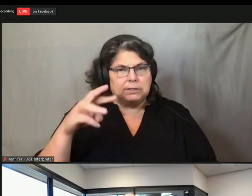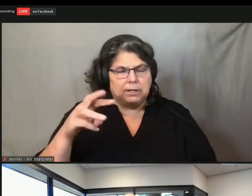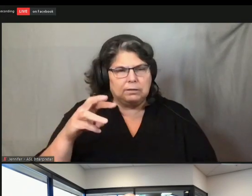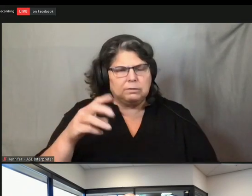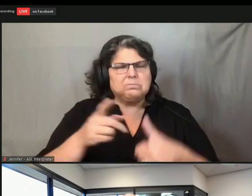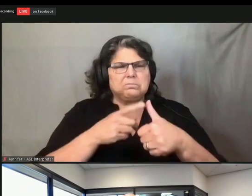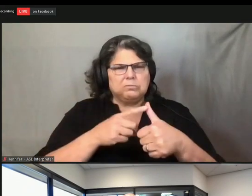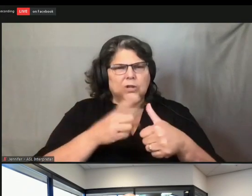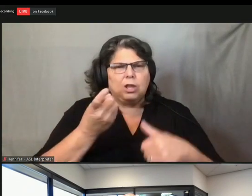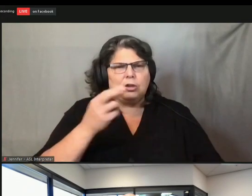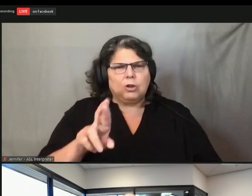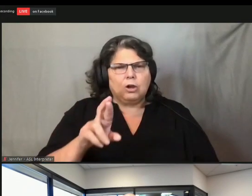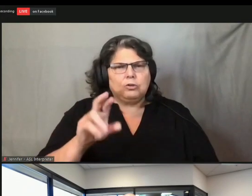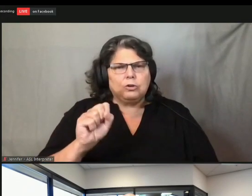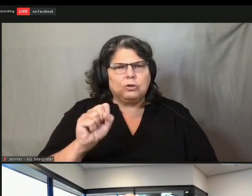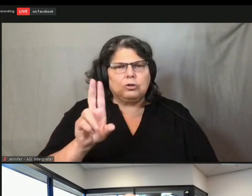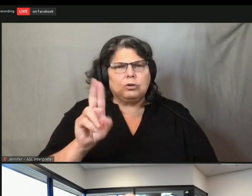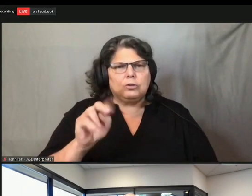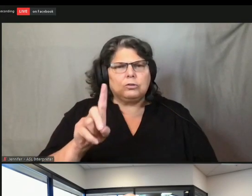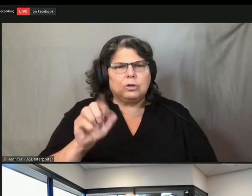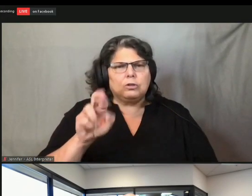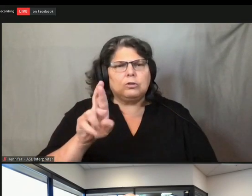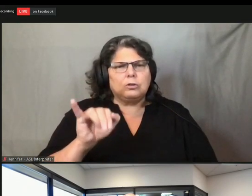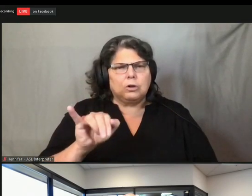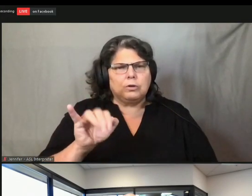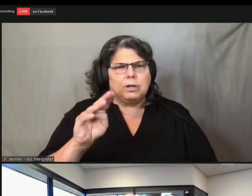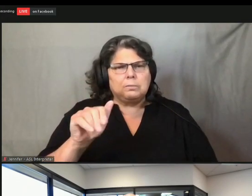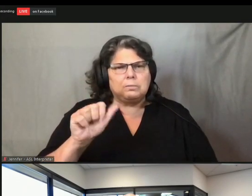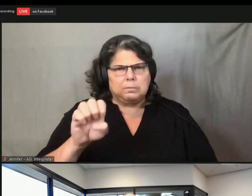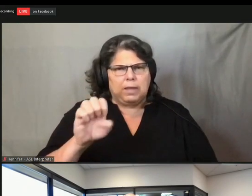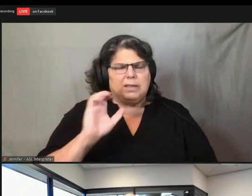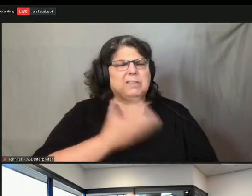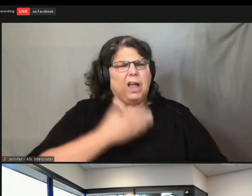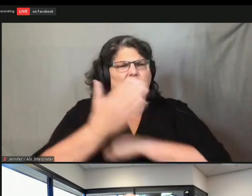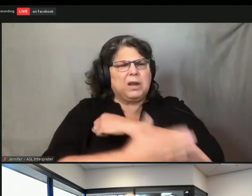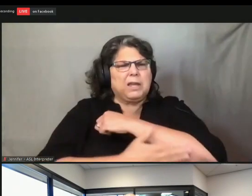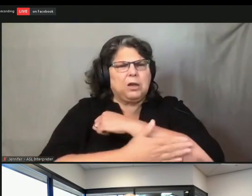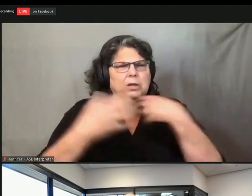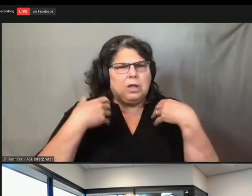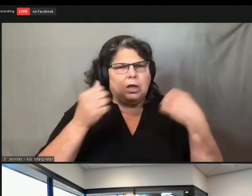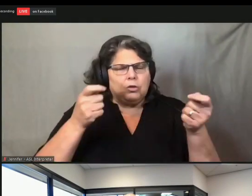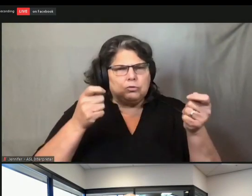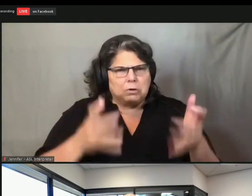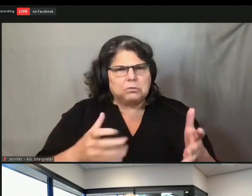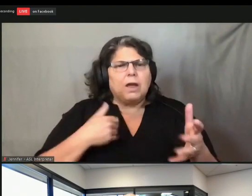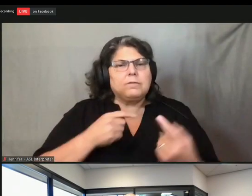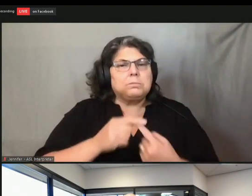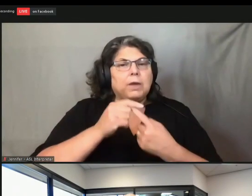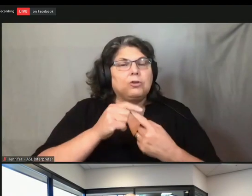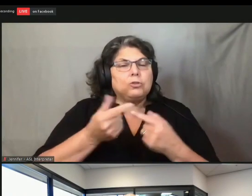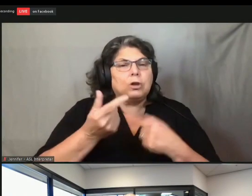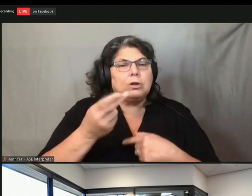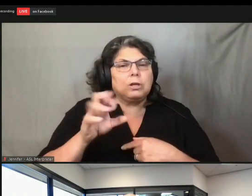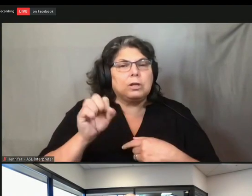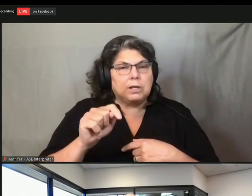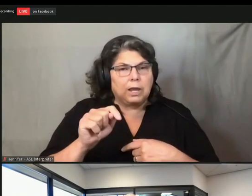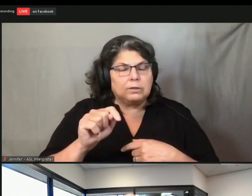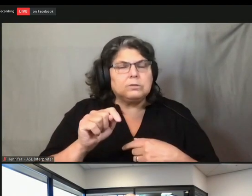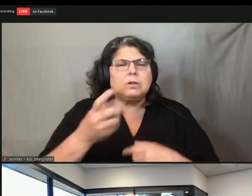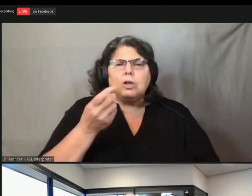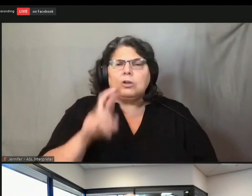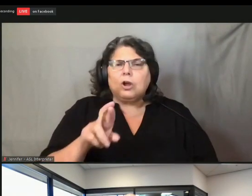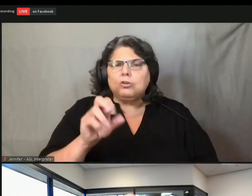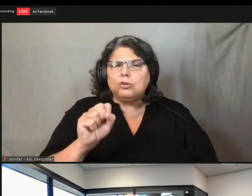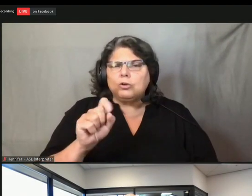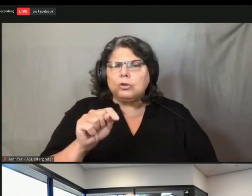Mace, our county health director, and who has a special guest with us today, Dr. Steve Harrington, the superintendent of